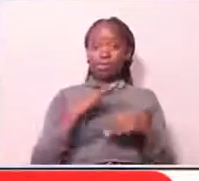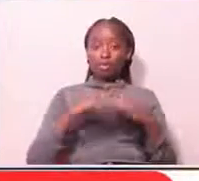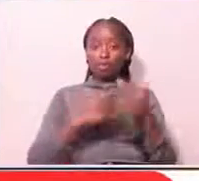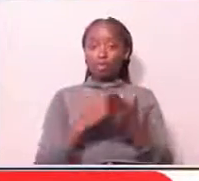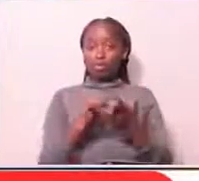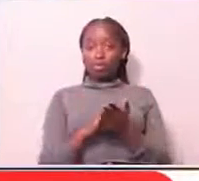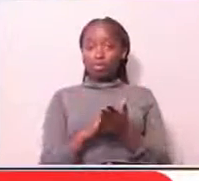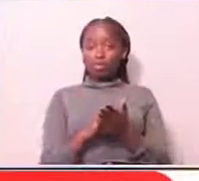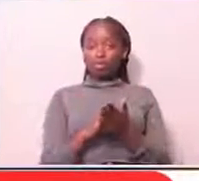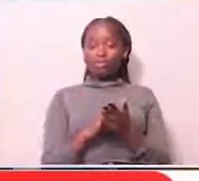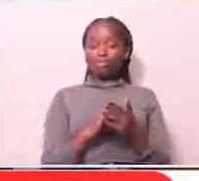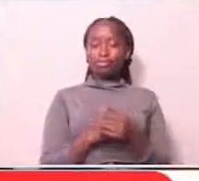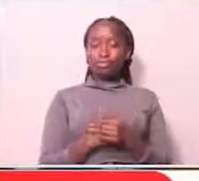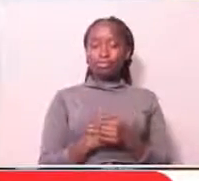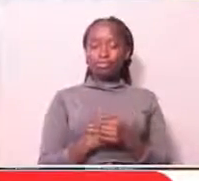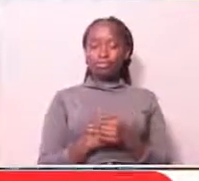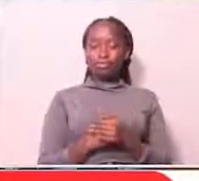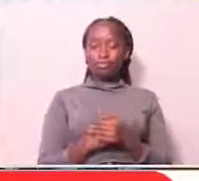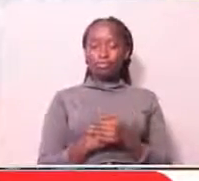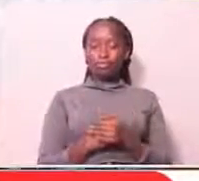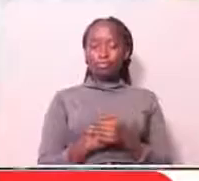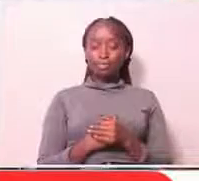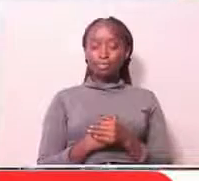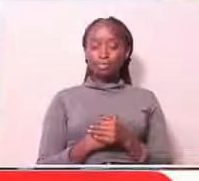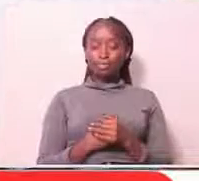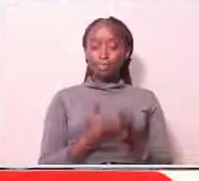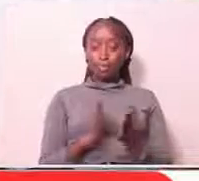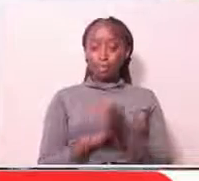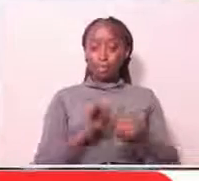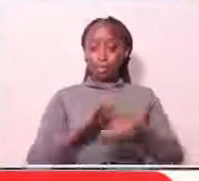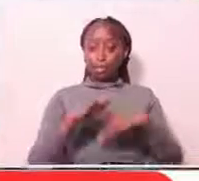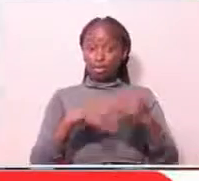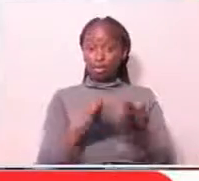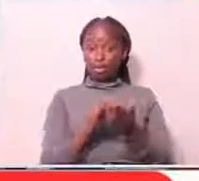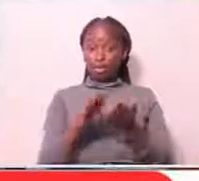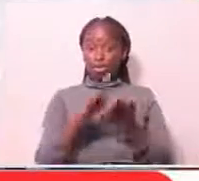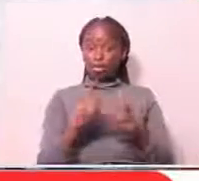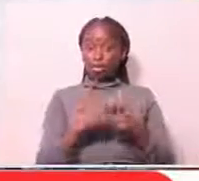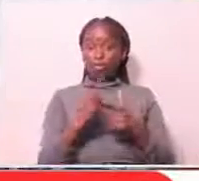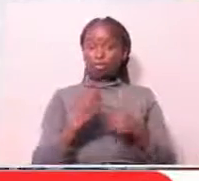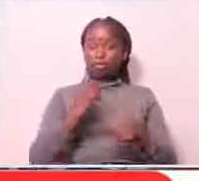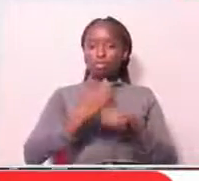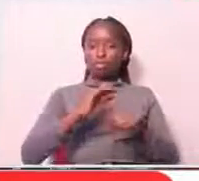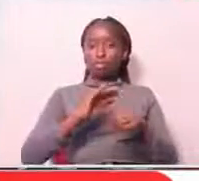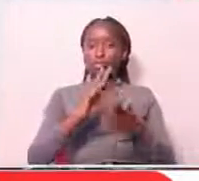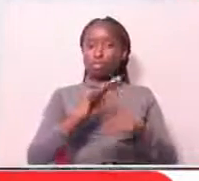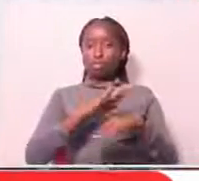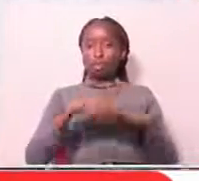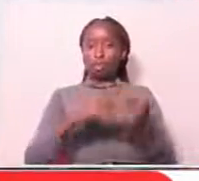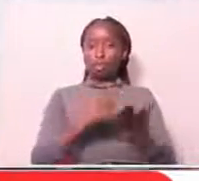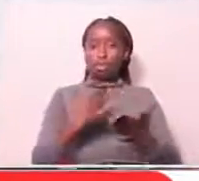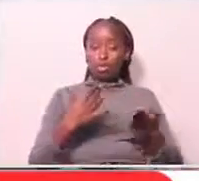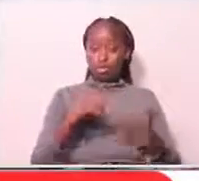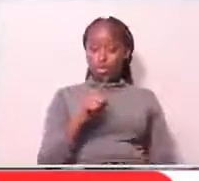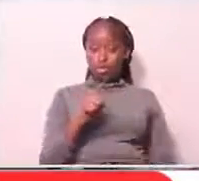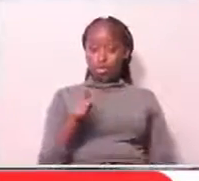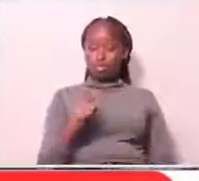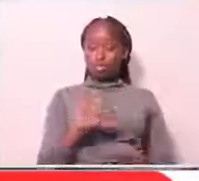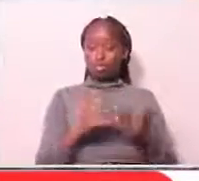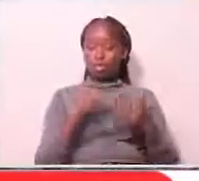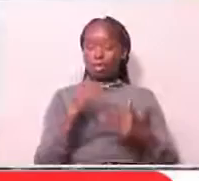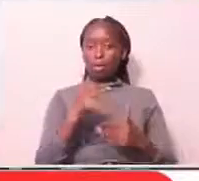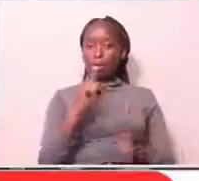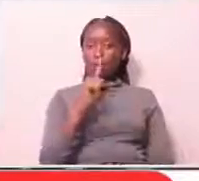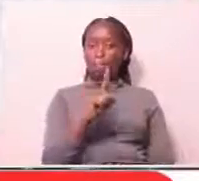the eardrum burst. Everything went dark for me. I started telling them, you know what, my husband works